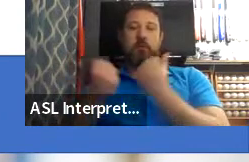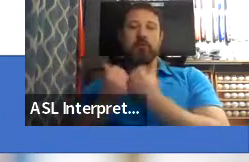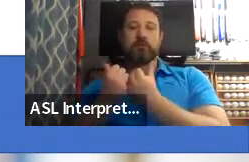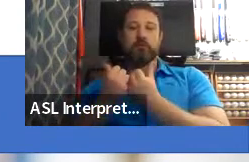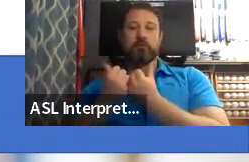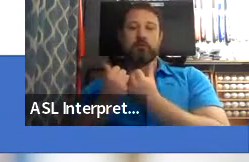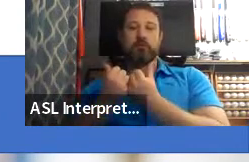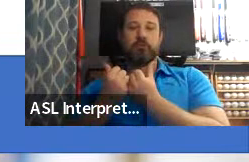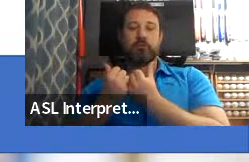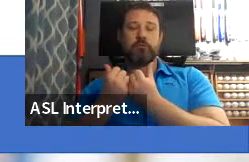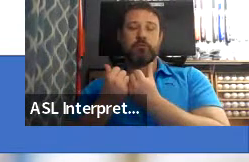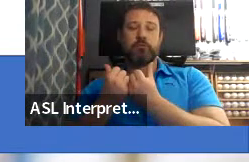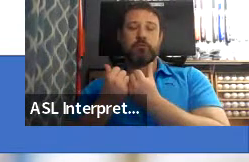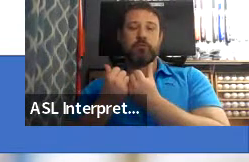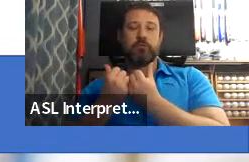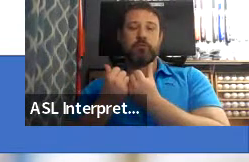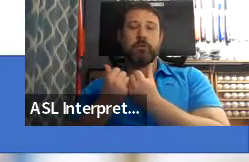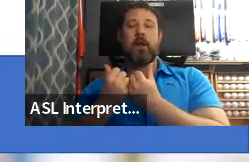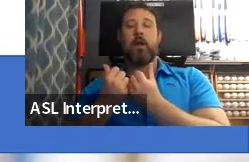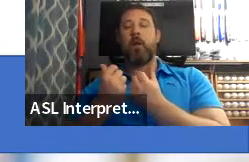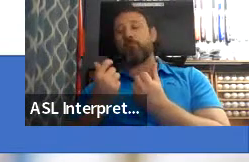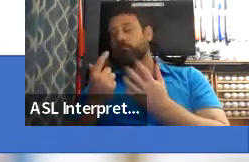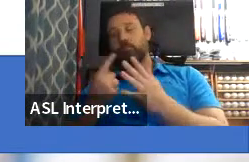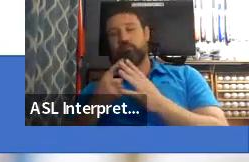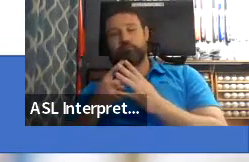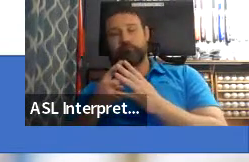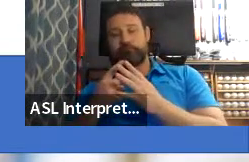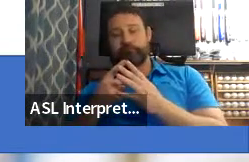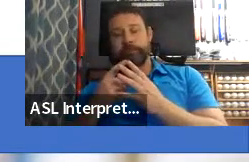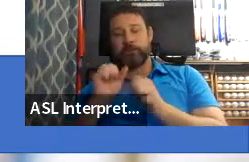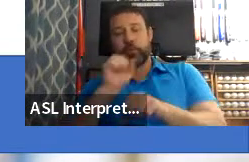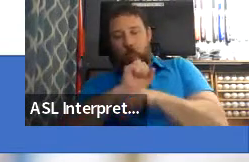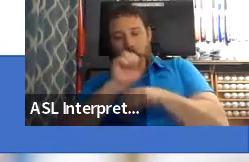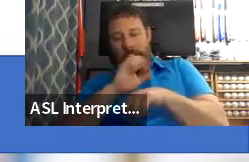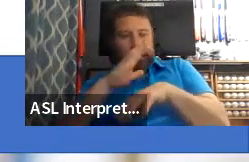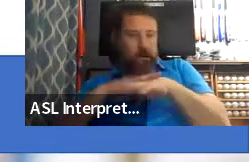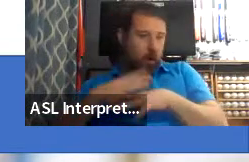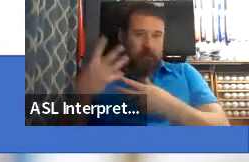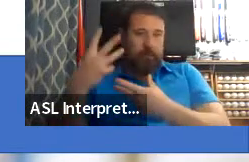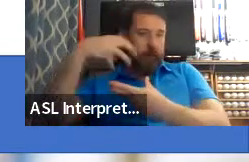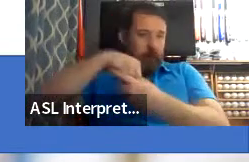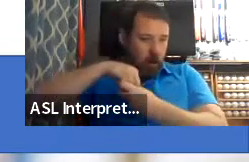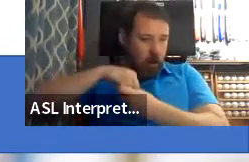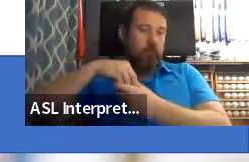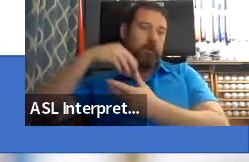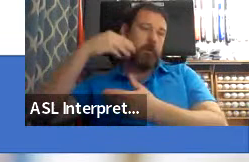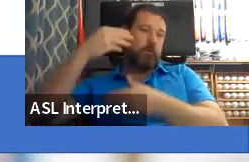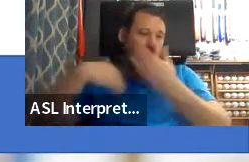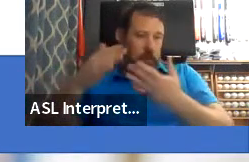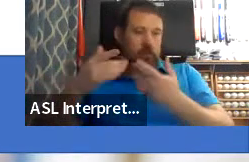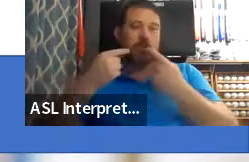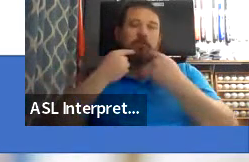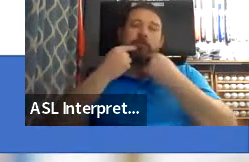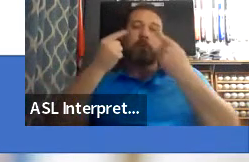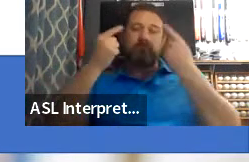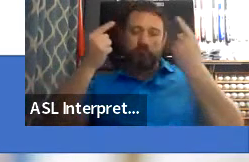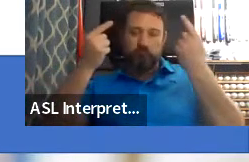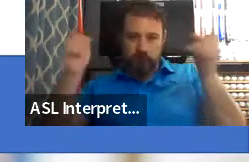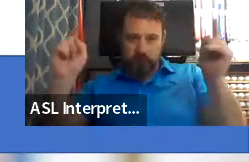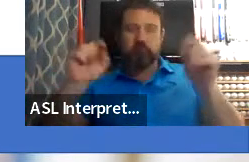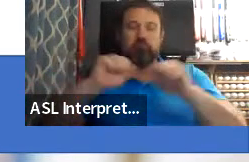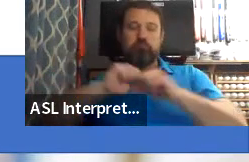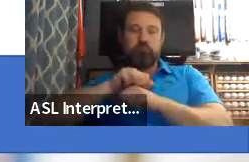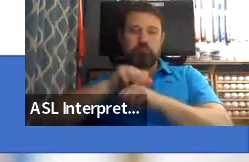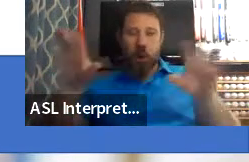has been, has in the works and has been doing to get the word out there regarding